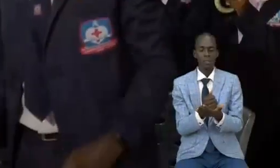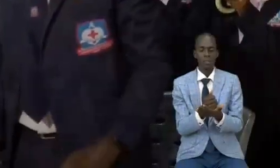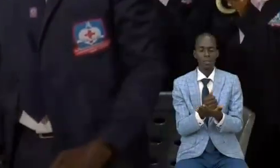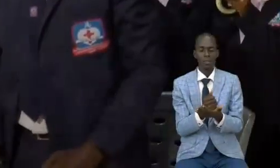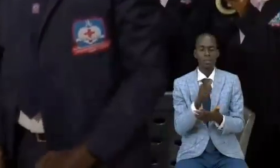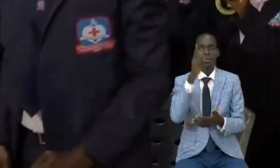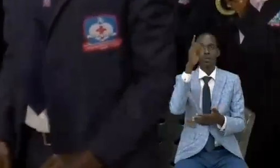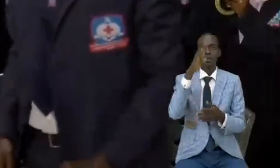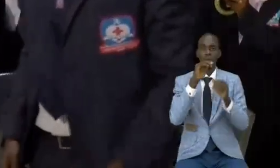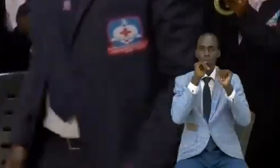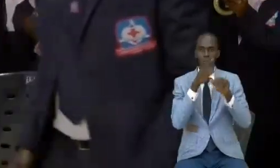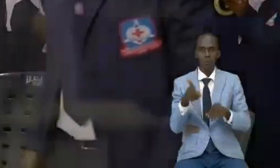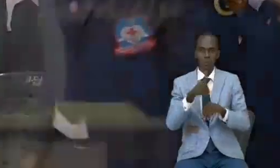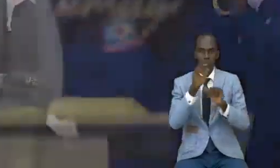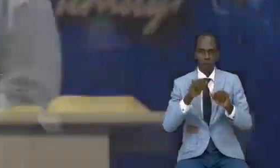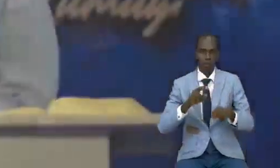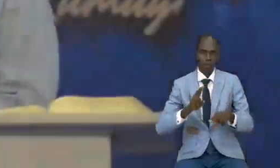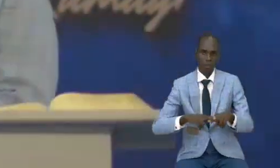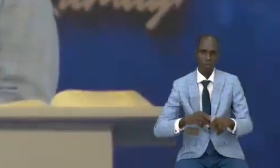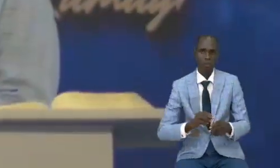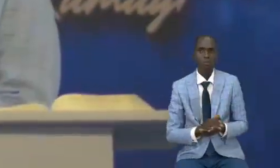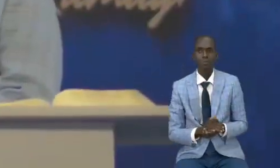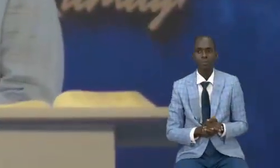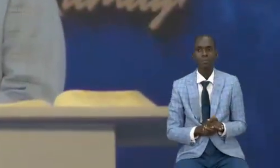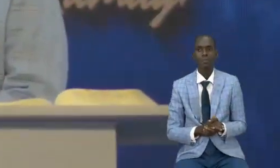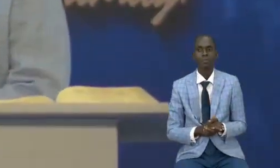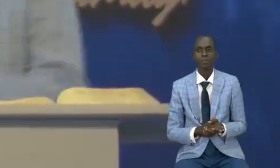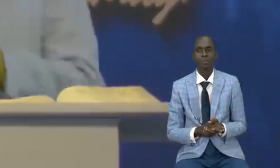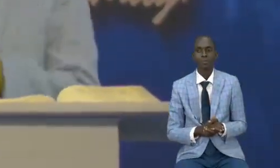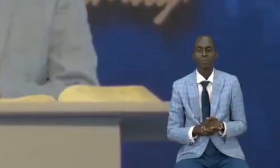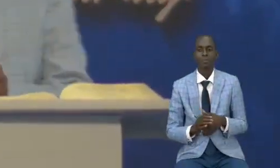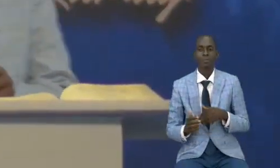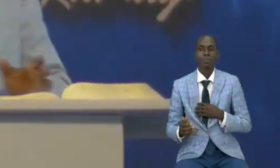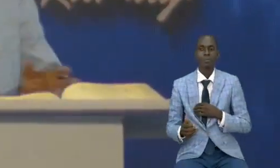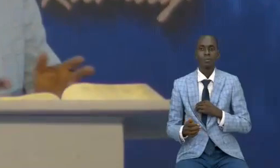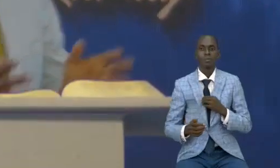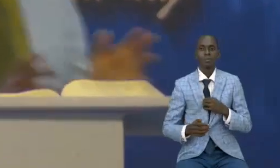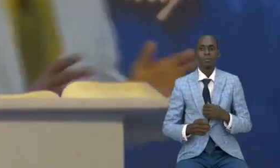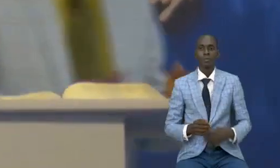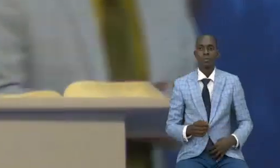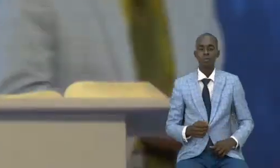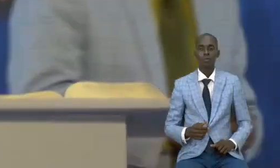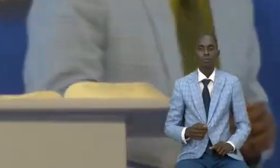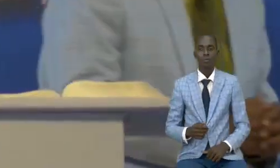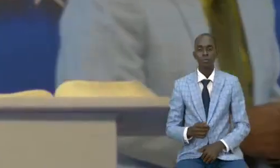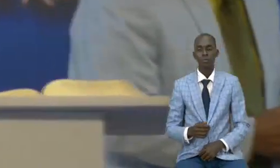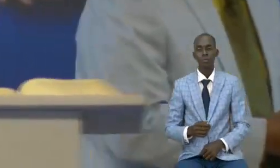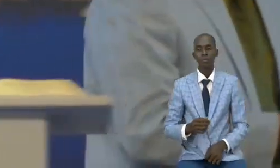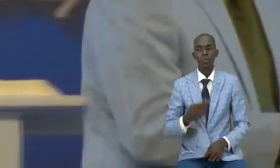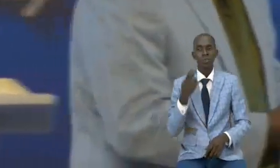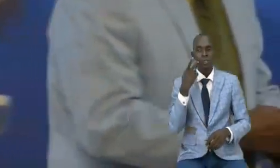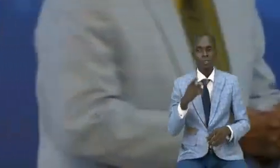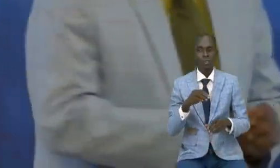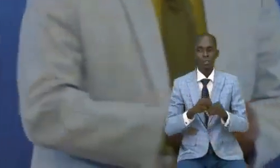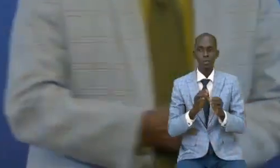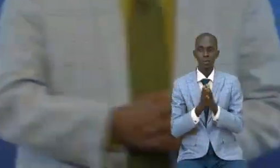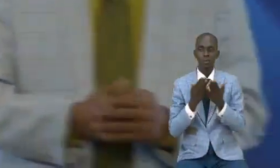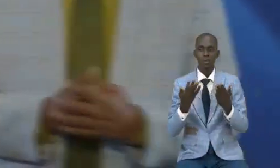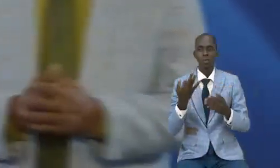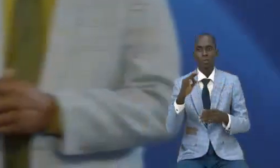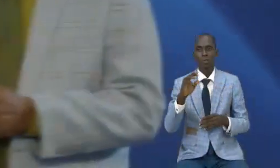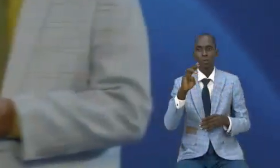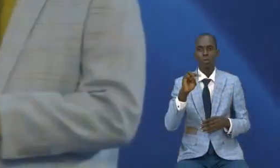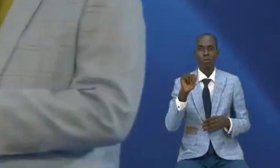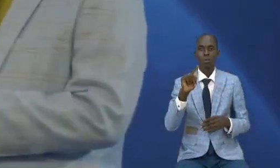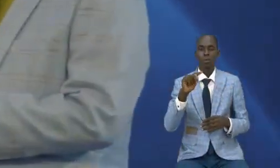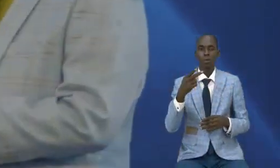God bless you. You can sit down. We're looking at Matthew chapter 6, and we're